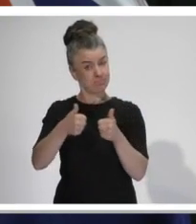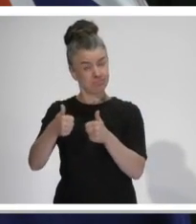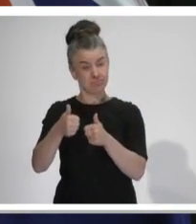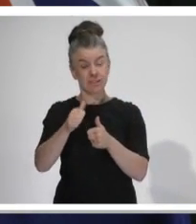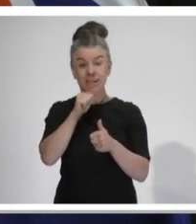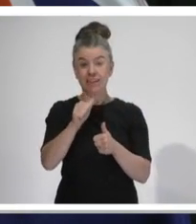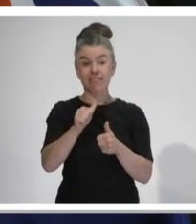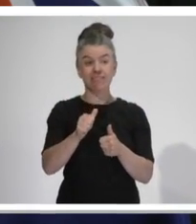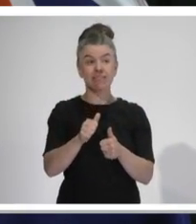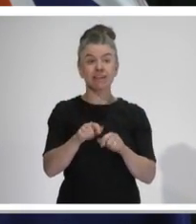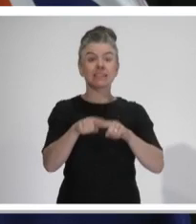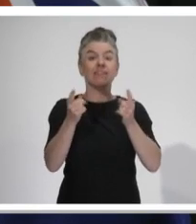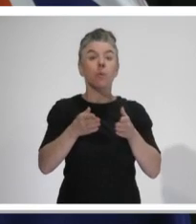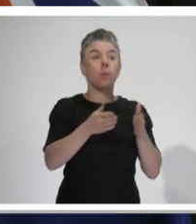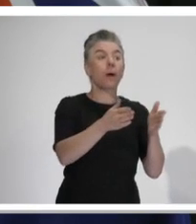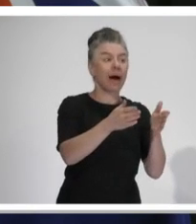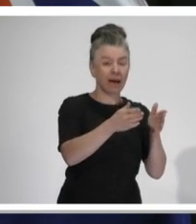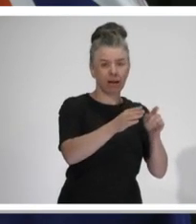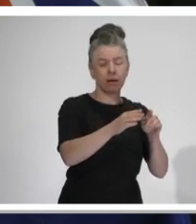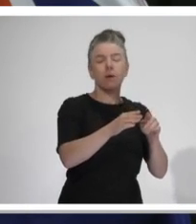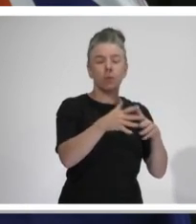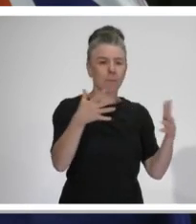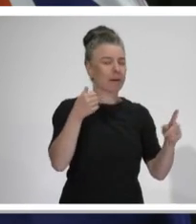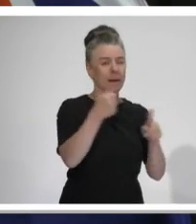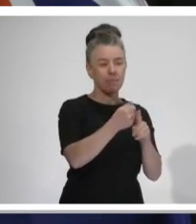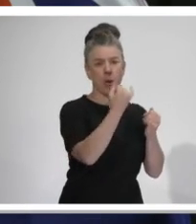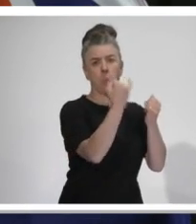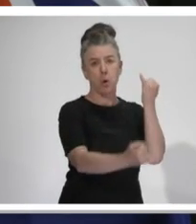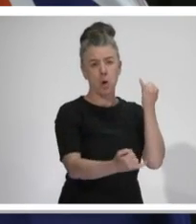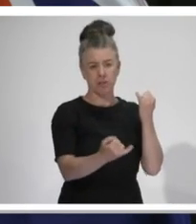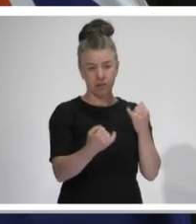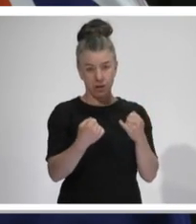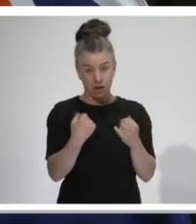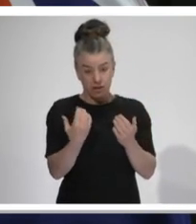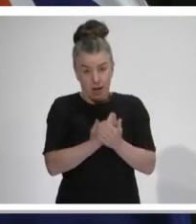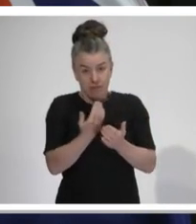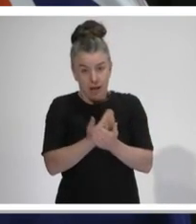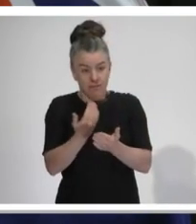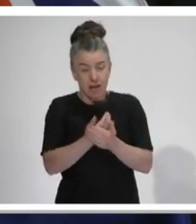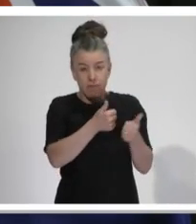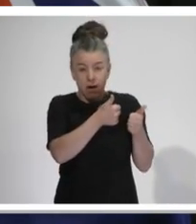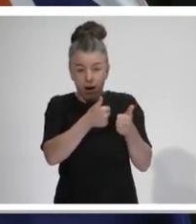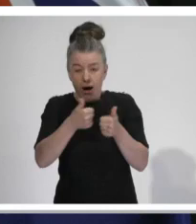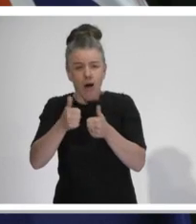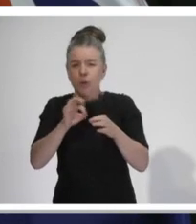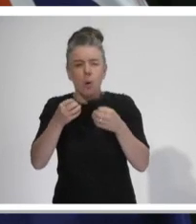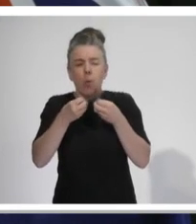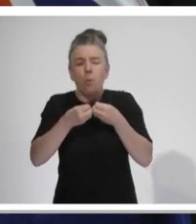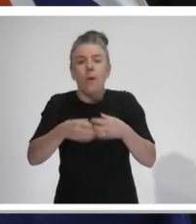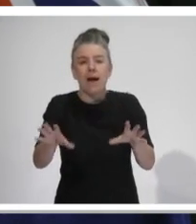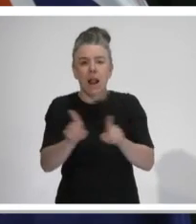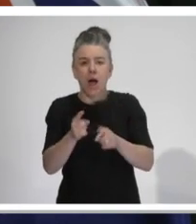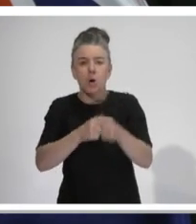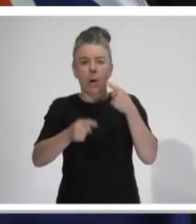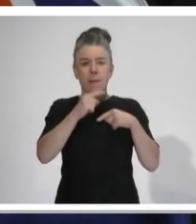very different, so let's not waste this chance. As you know, Cabinet will meet on Monday to discuss and decide whether